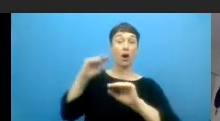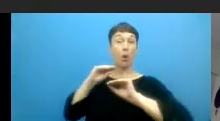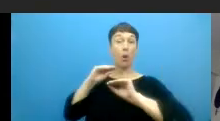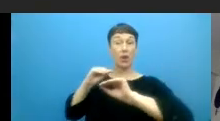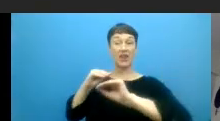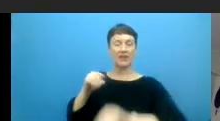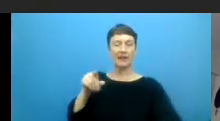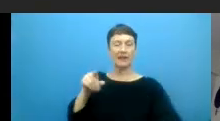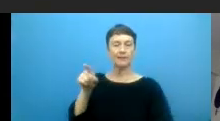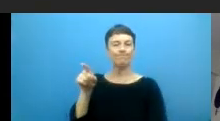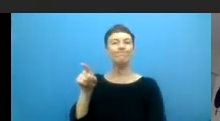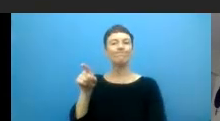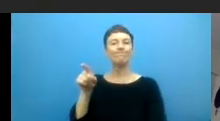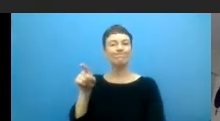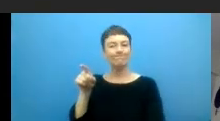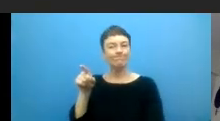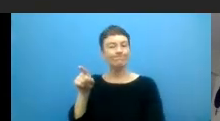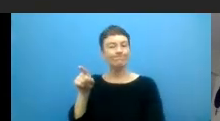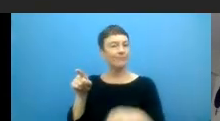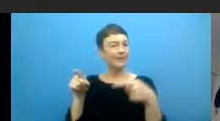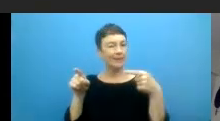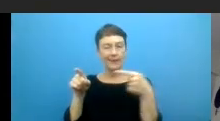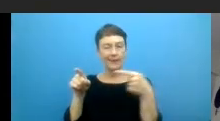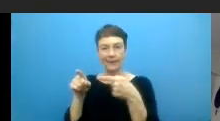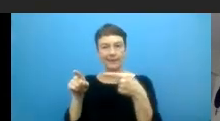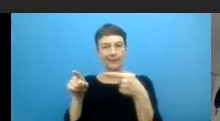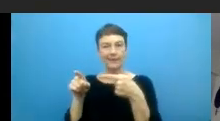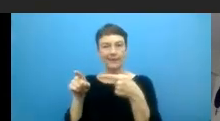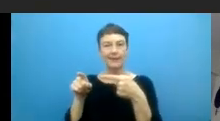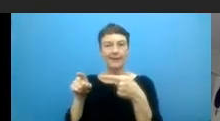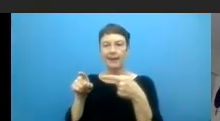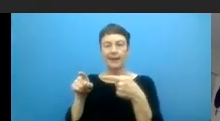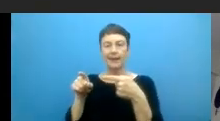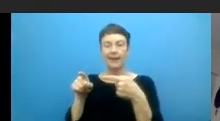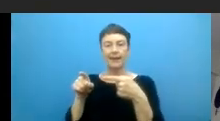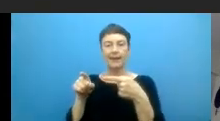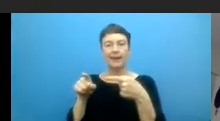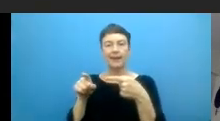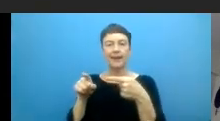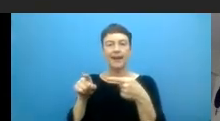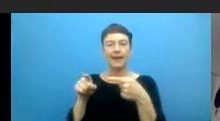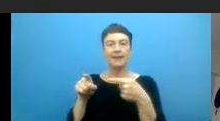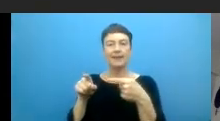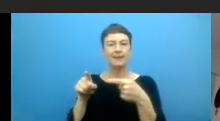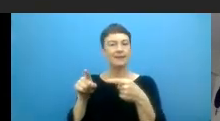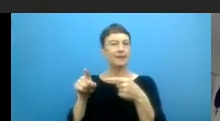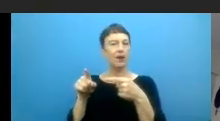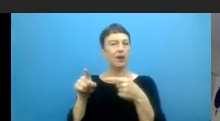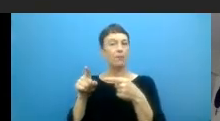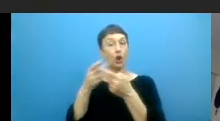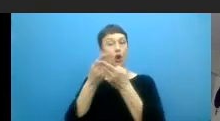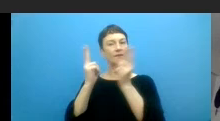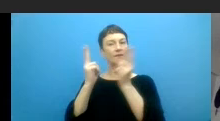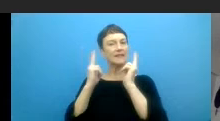just pointed out, even in bilingual situations,